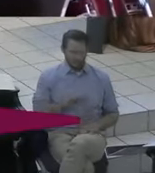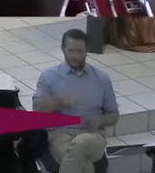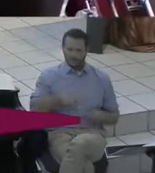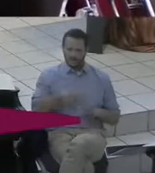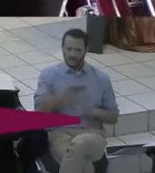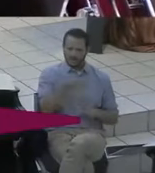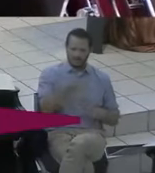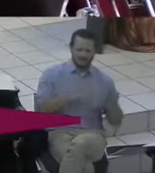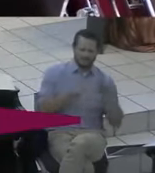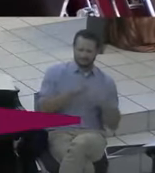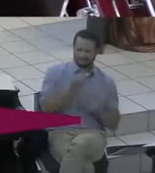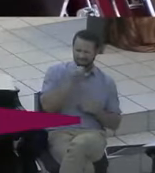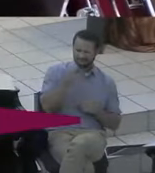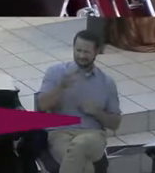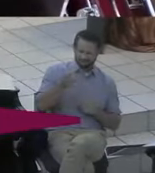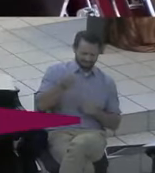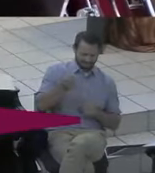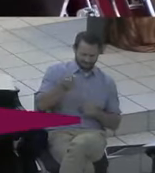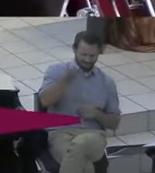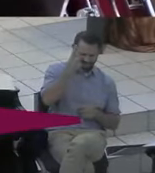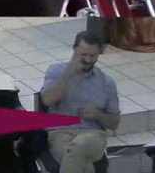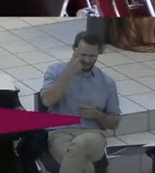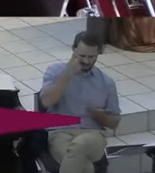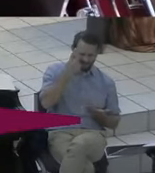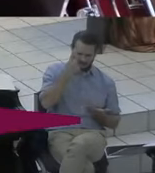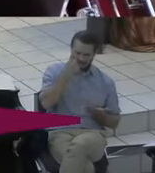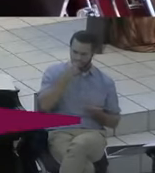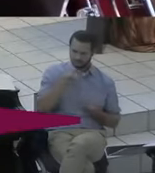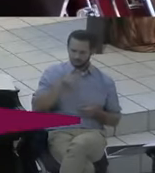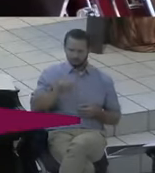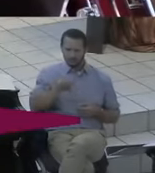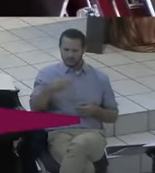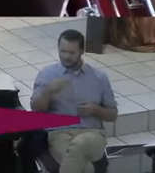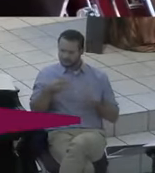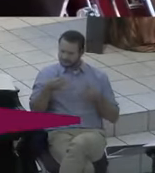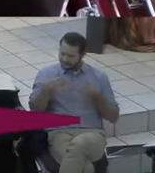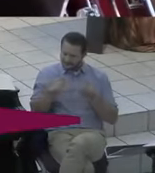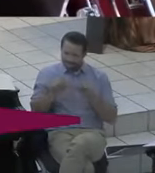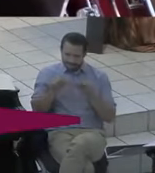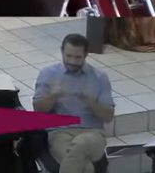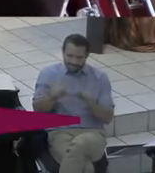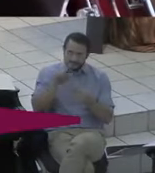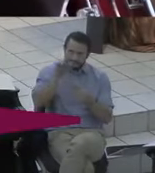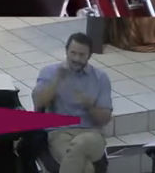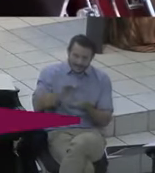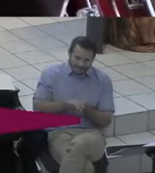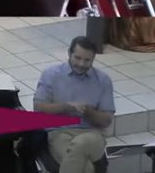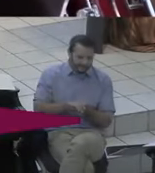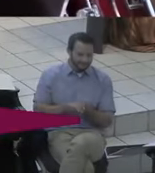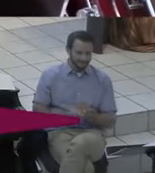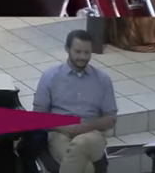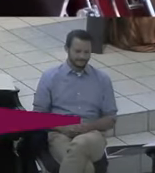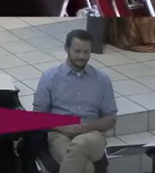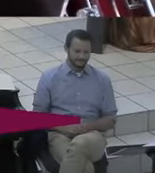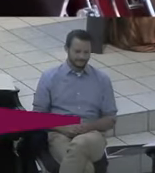When others did not understand, Joseph still